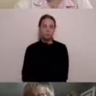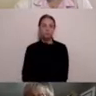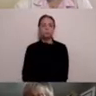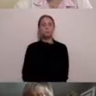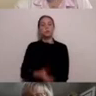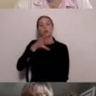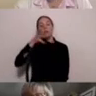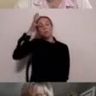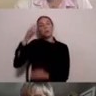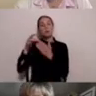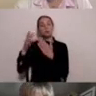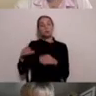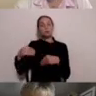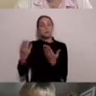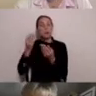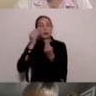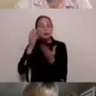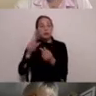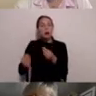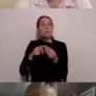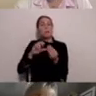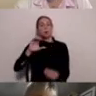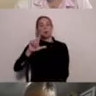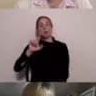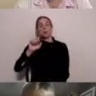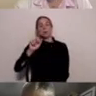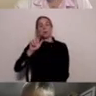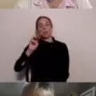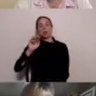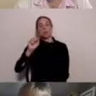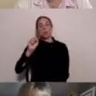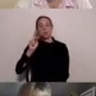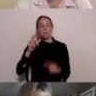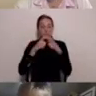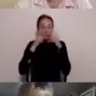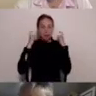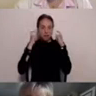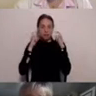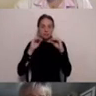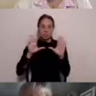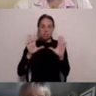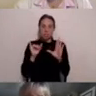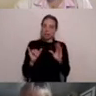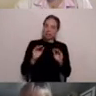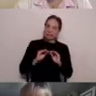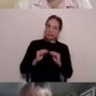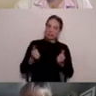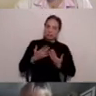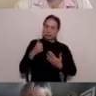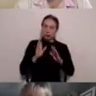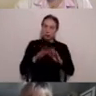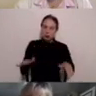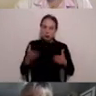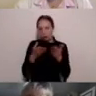providing information about clear masks, for example. You know, clear masks are scary for children in general, but they